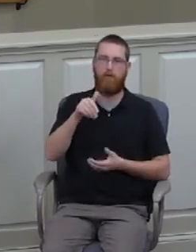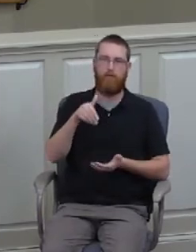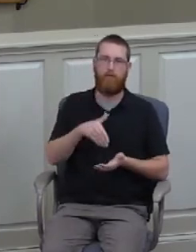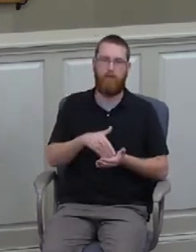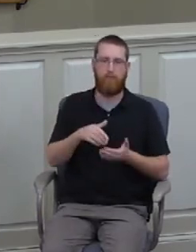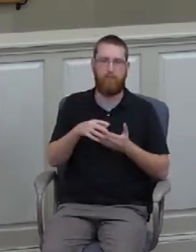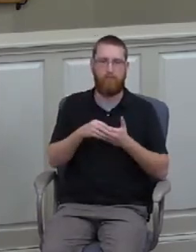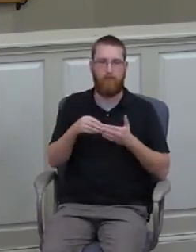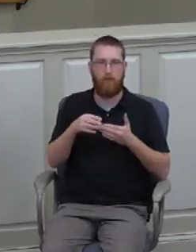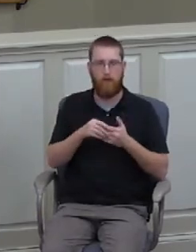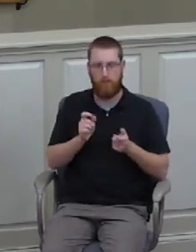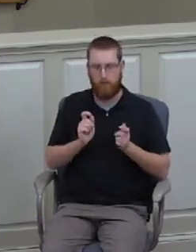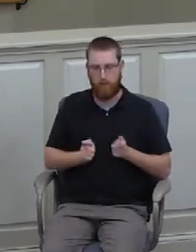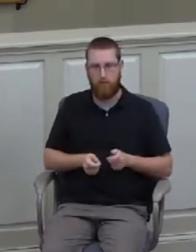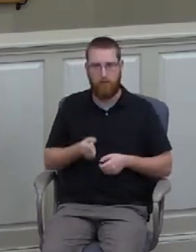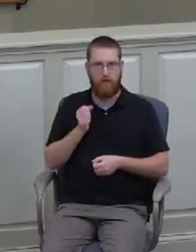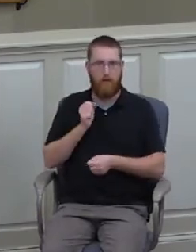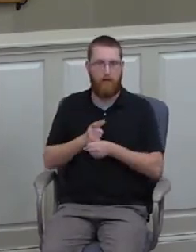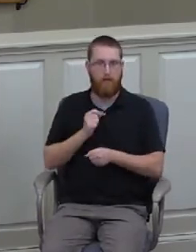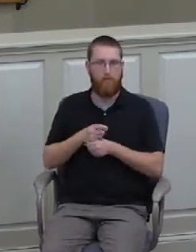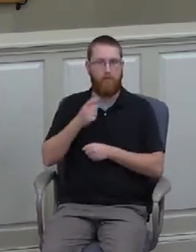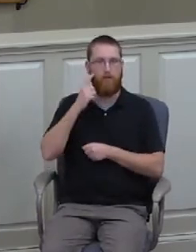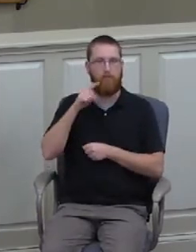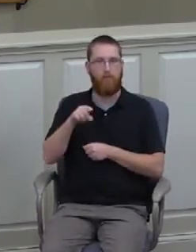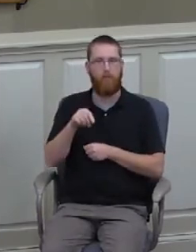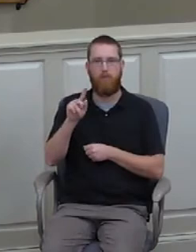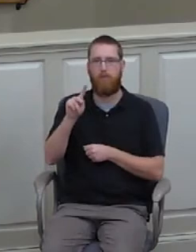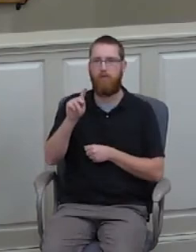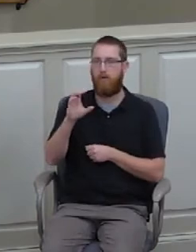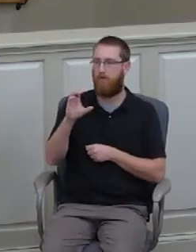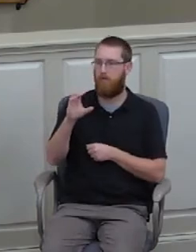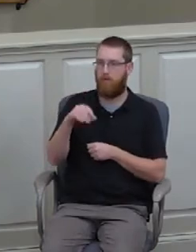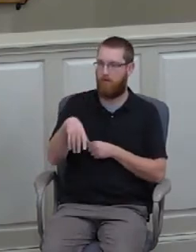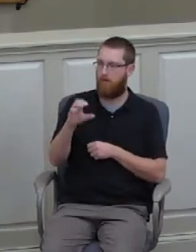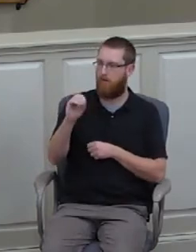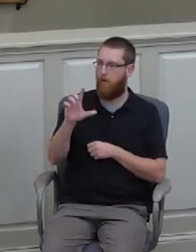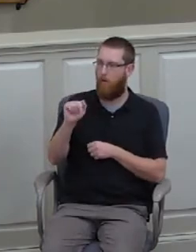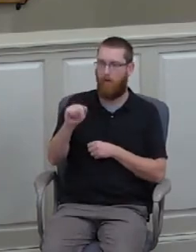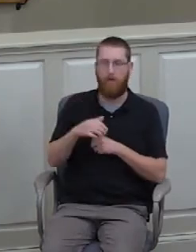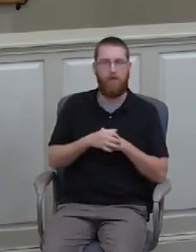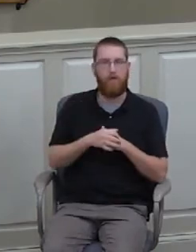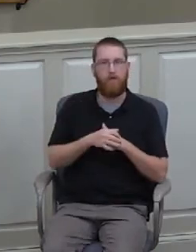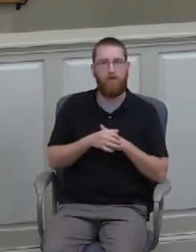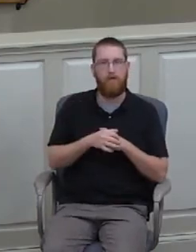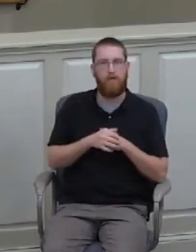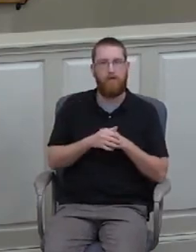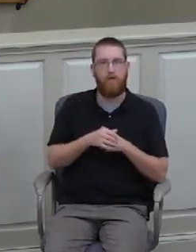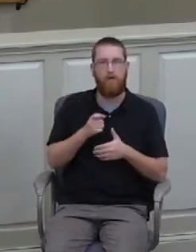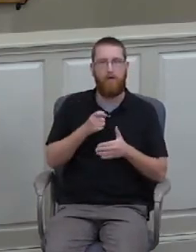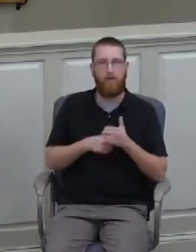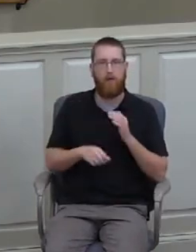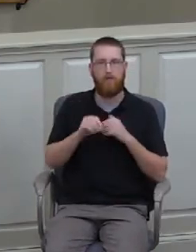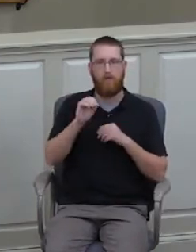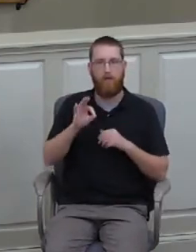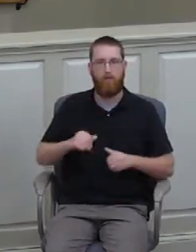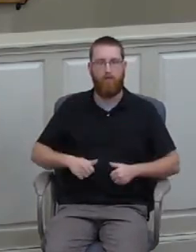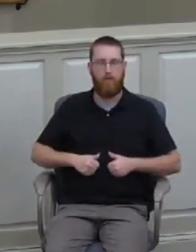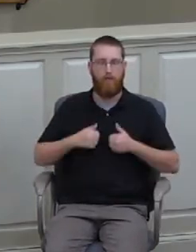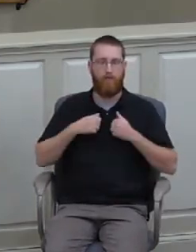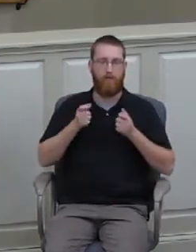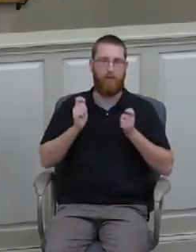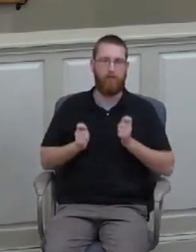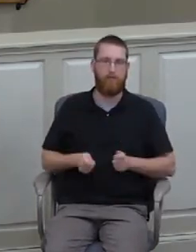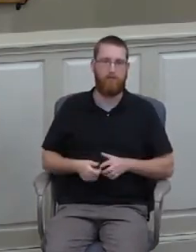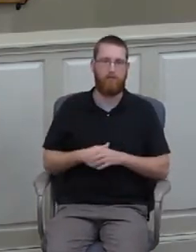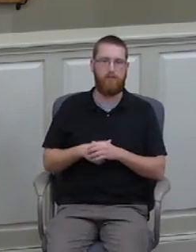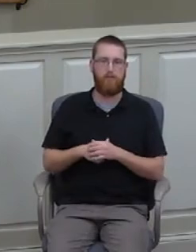$325,000 adjusted annually for cost of living, which I'm told is the current level of